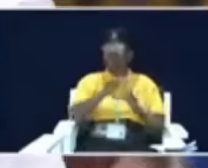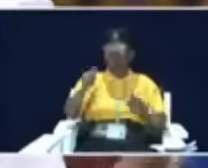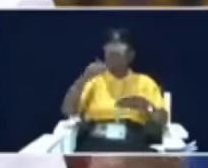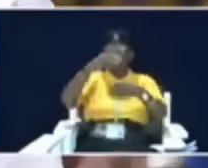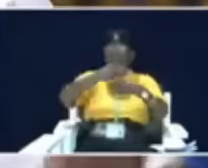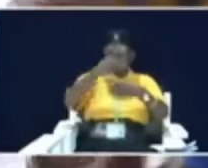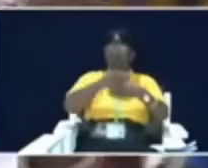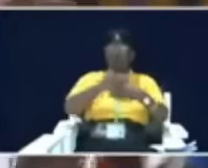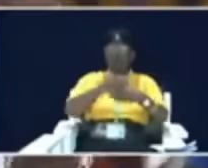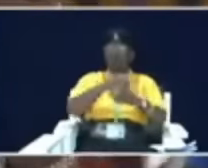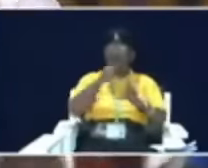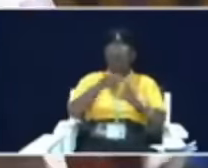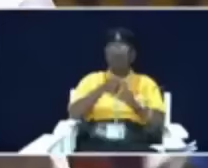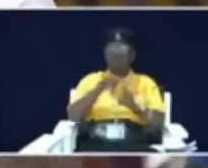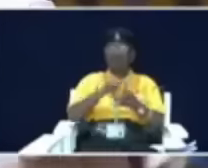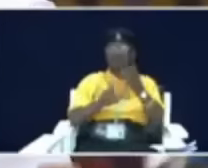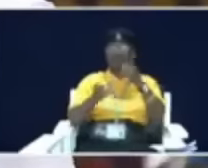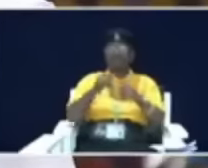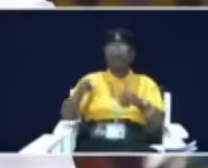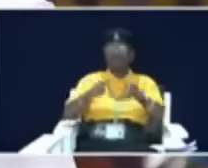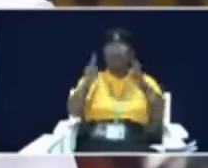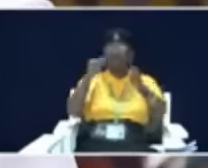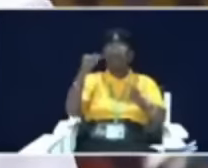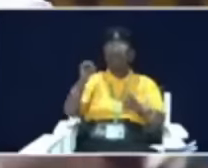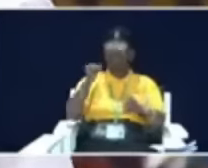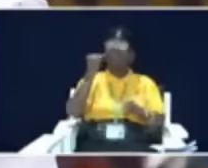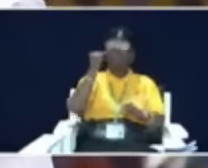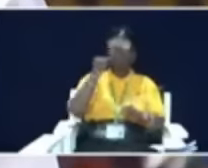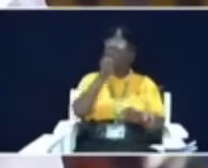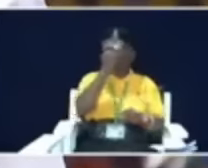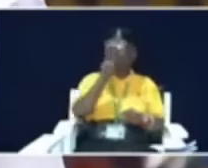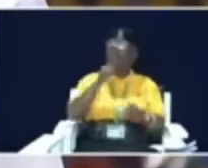of Israel to the Promised Land.